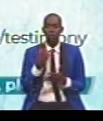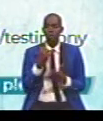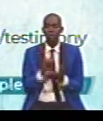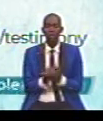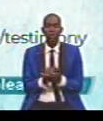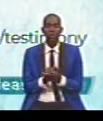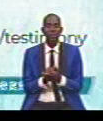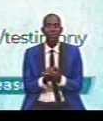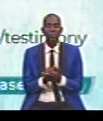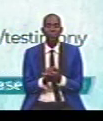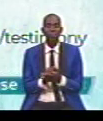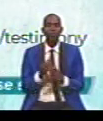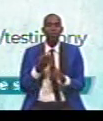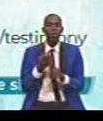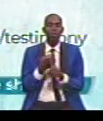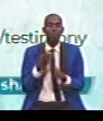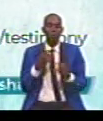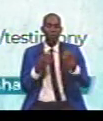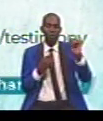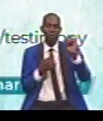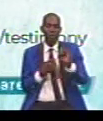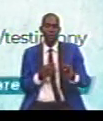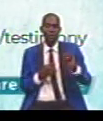he says from Saturday